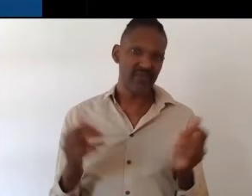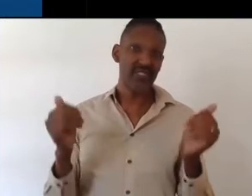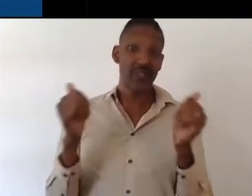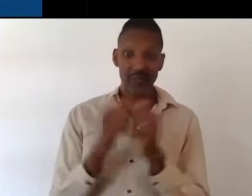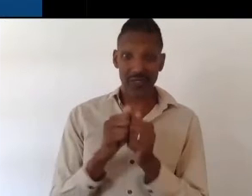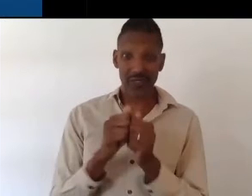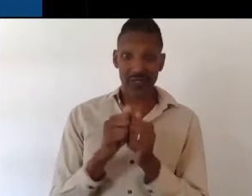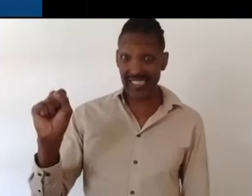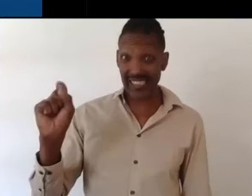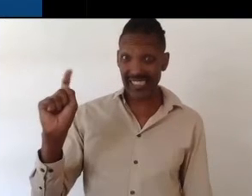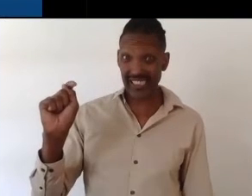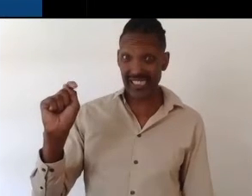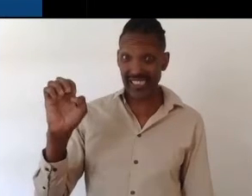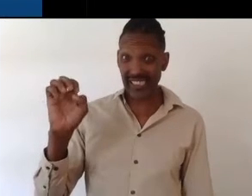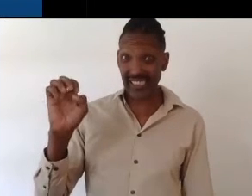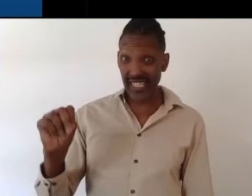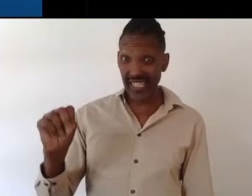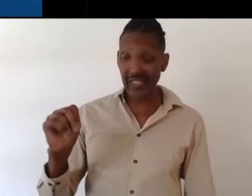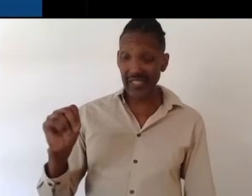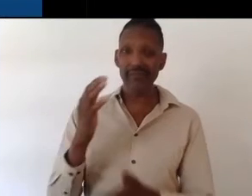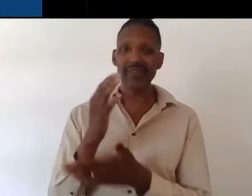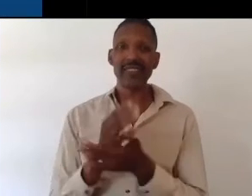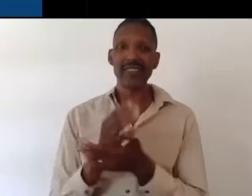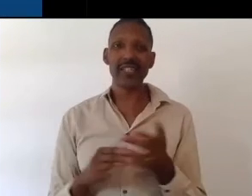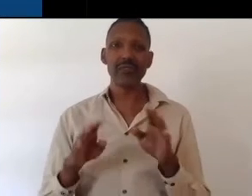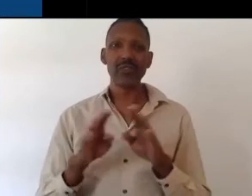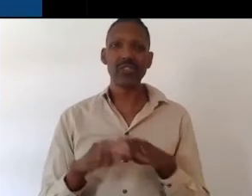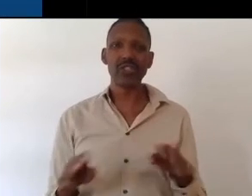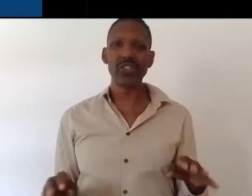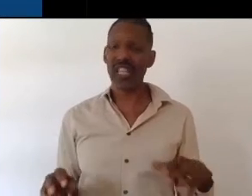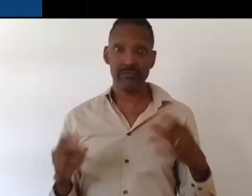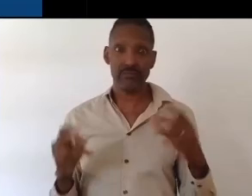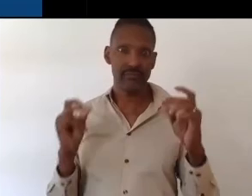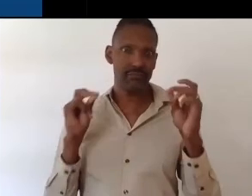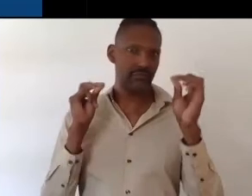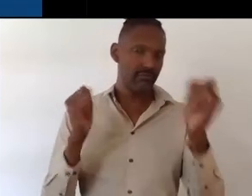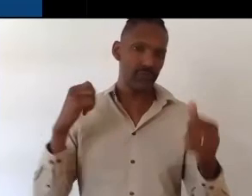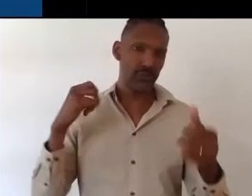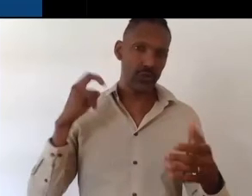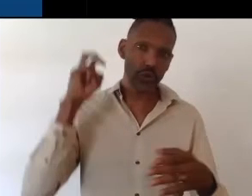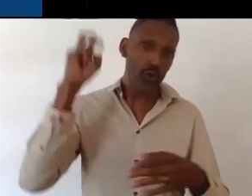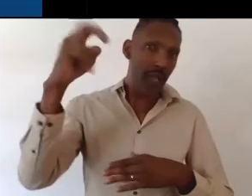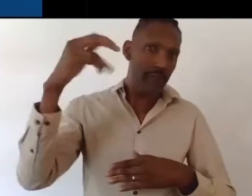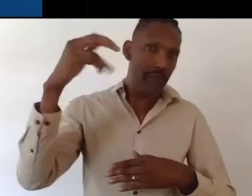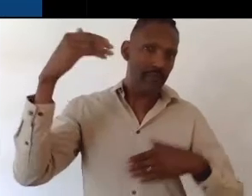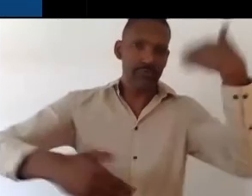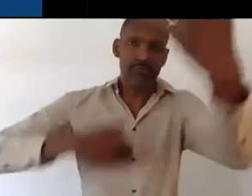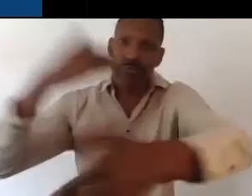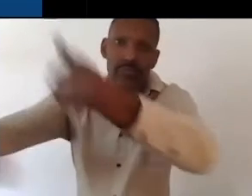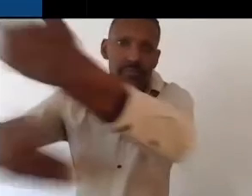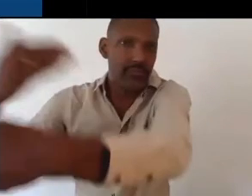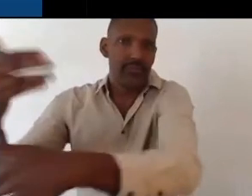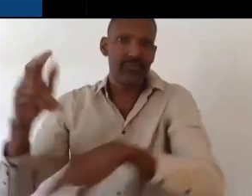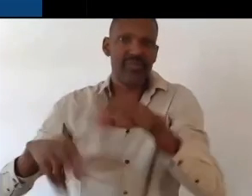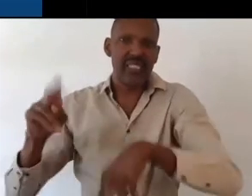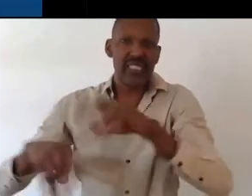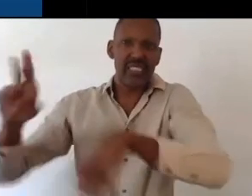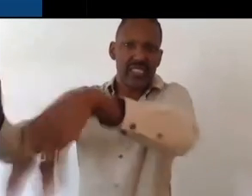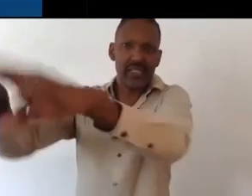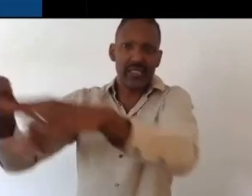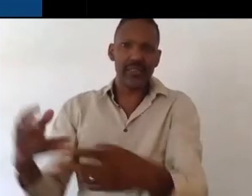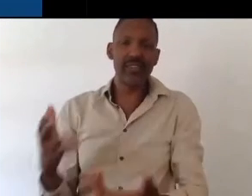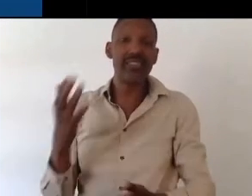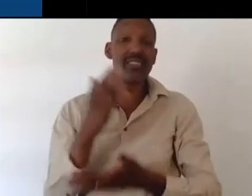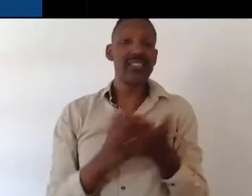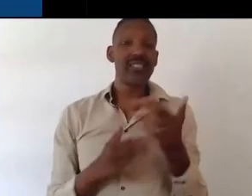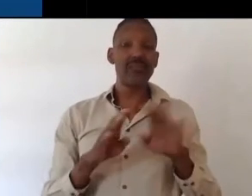and out of his parents' room, and he didn't start right away. And I thought, oh, he's not going to participate today. But he did end up,